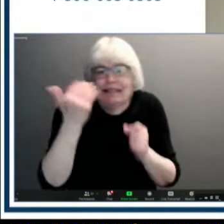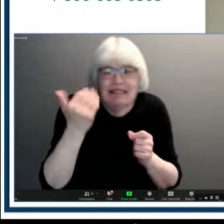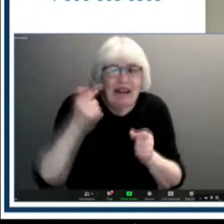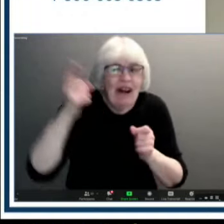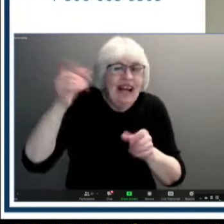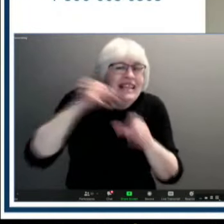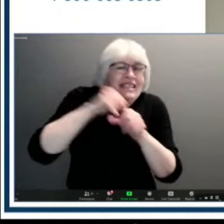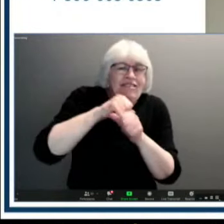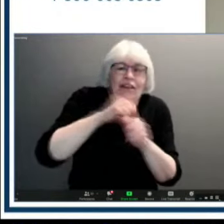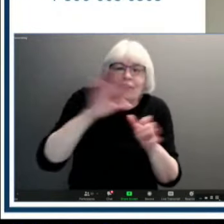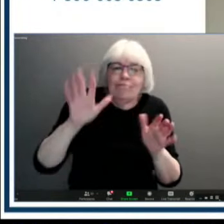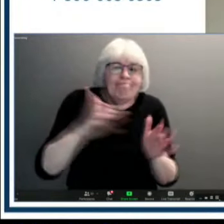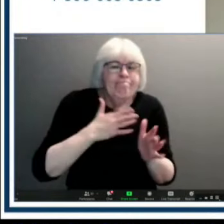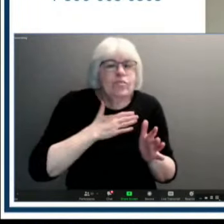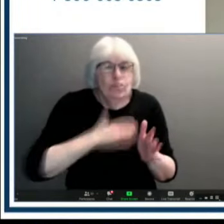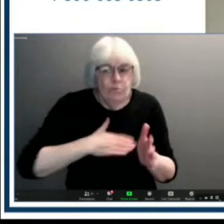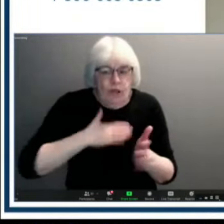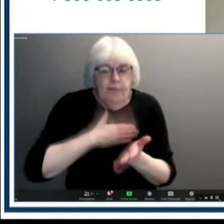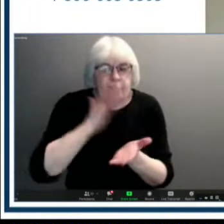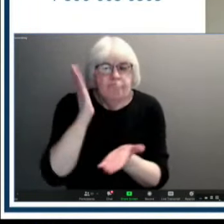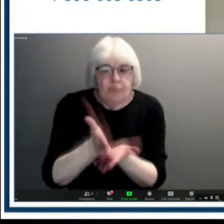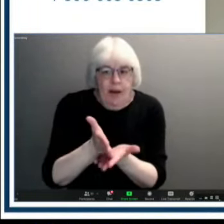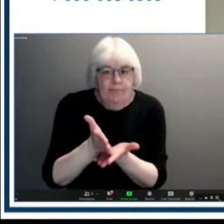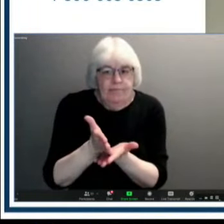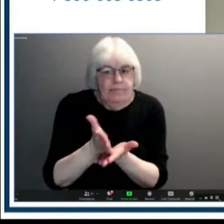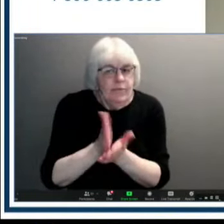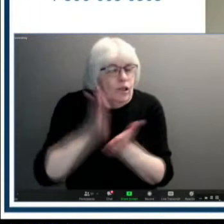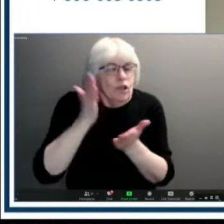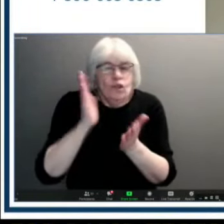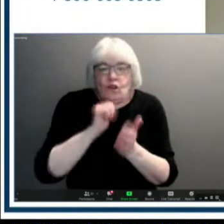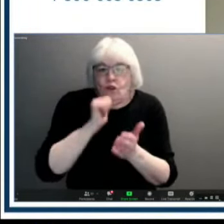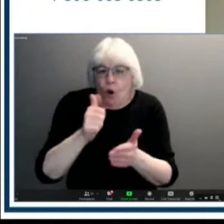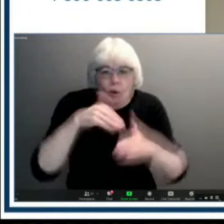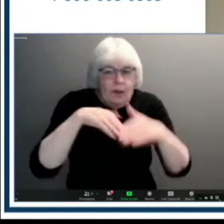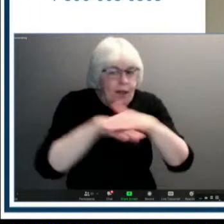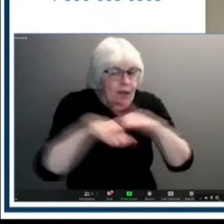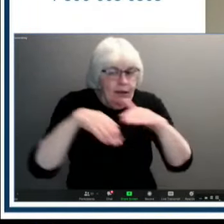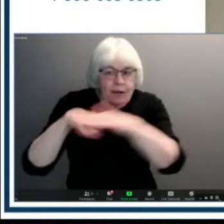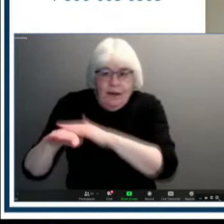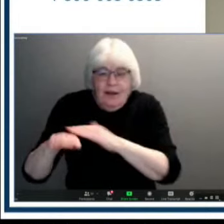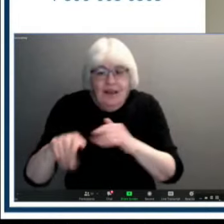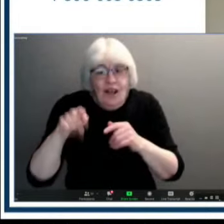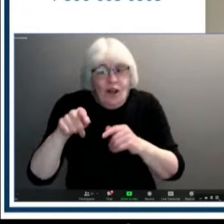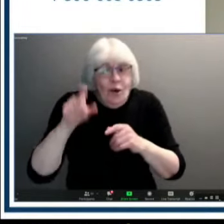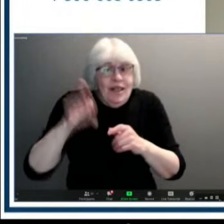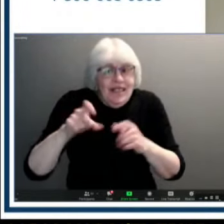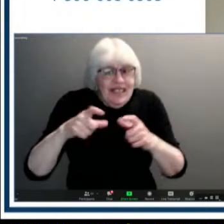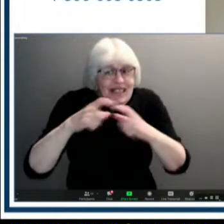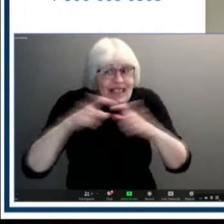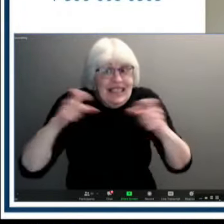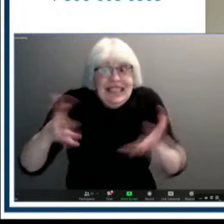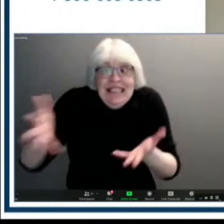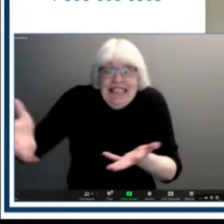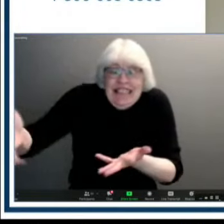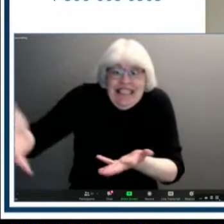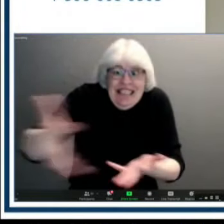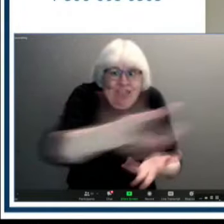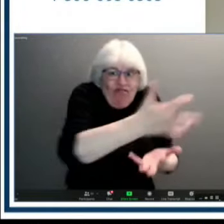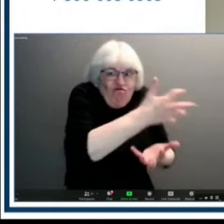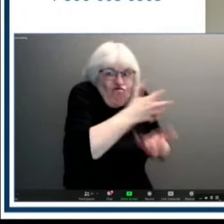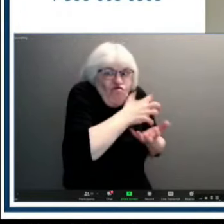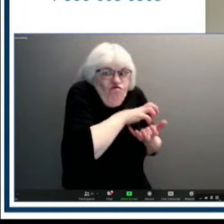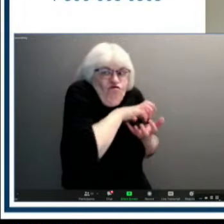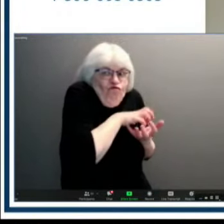please do not hoard or stockpile the existing rapid tests you have. Only use them when you need to. And